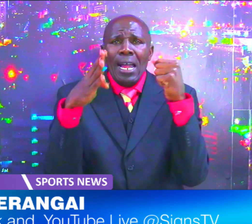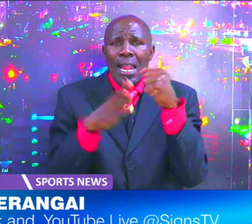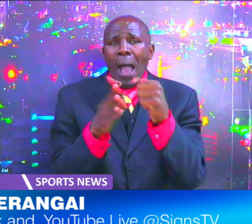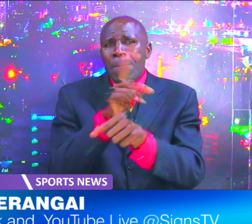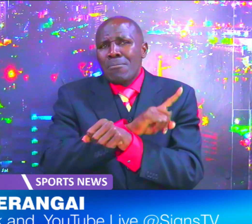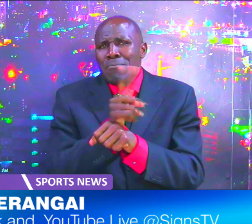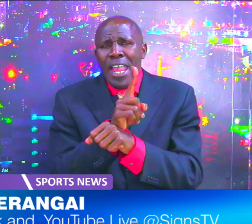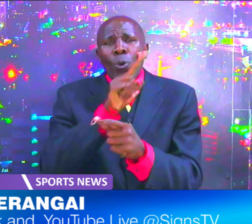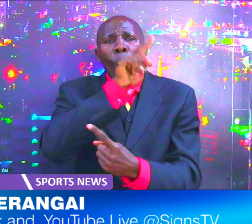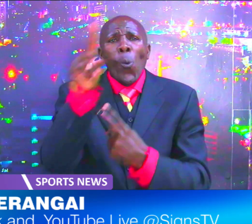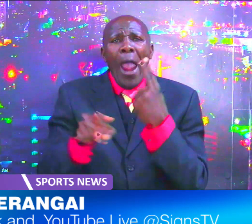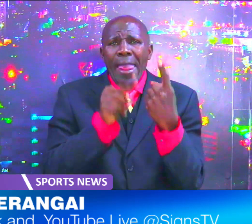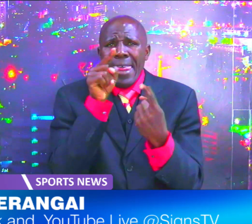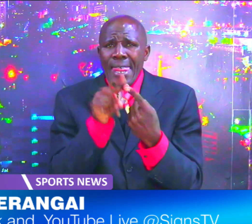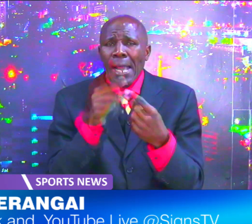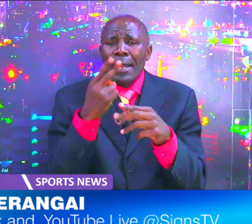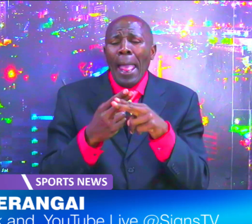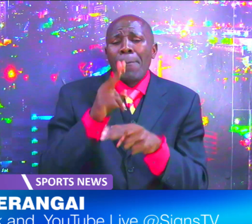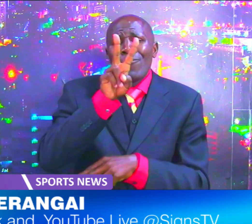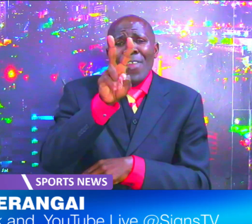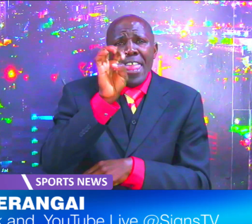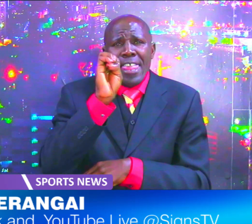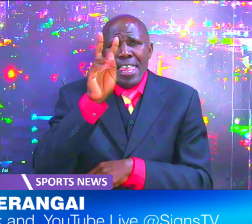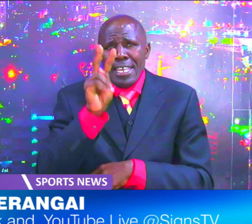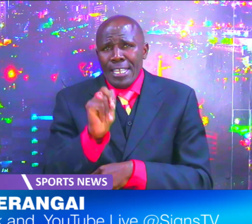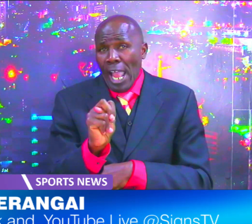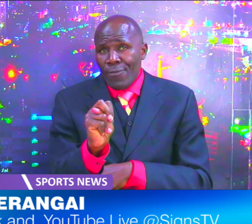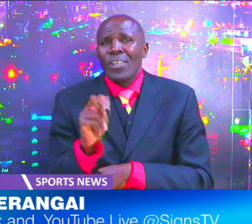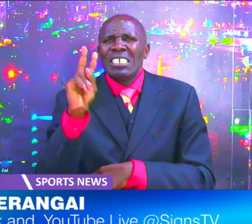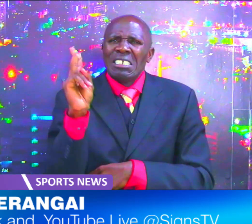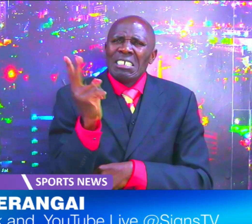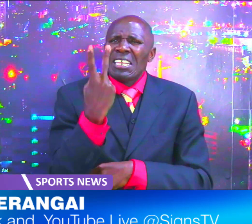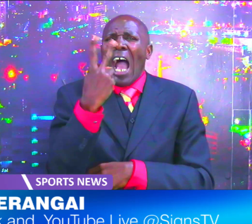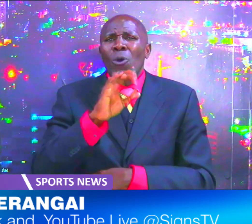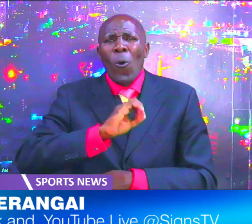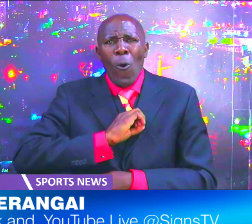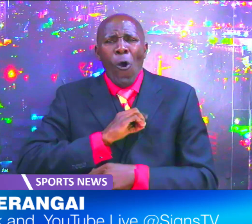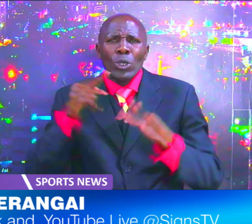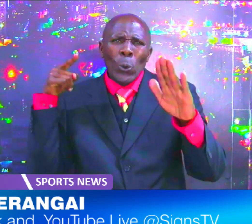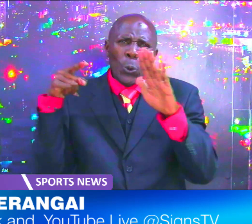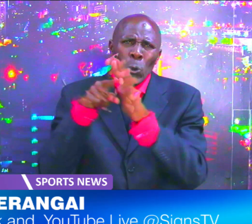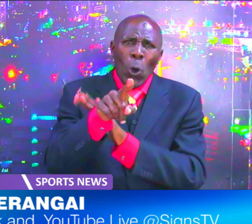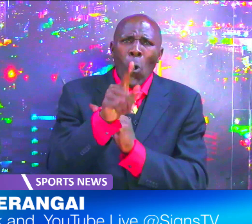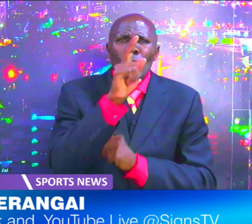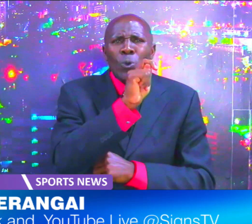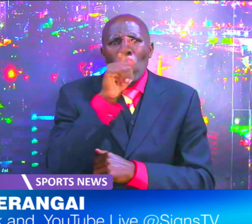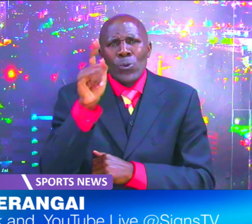Fulham took the lead in the 19th minute when Mickey van de